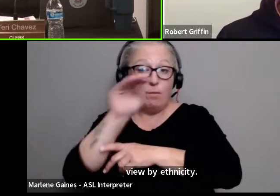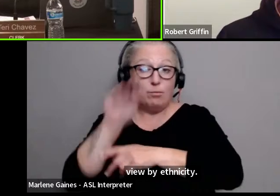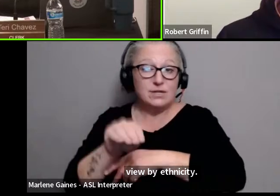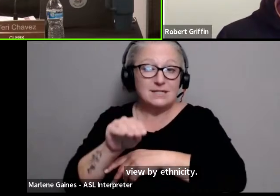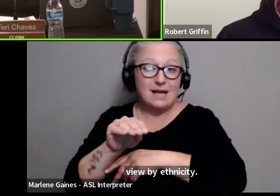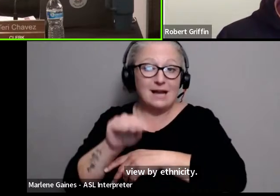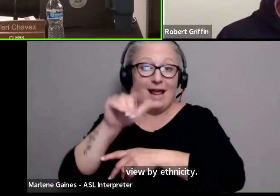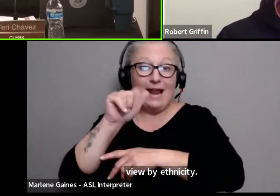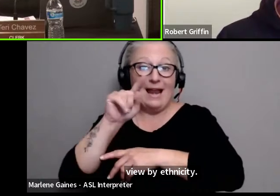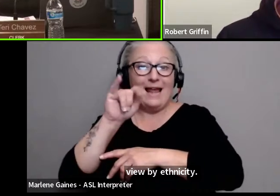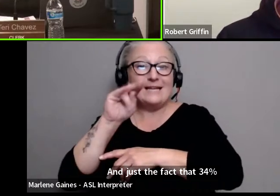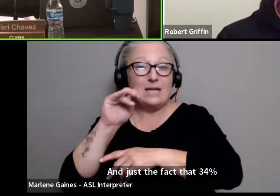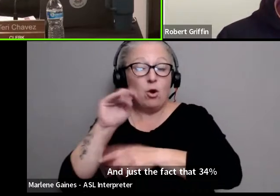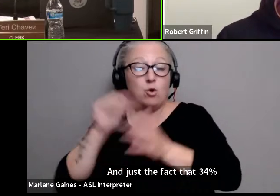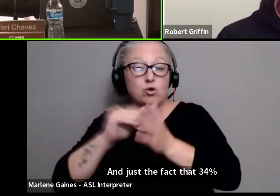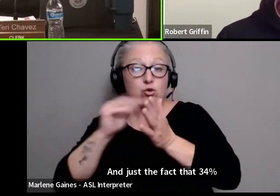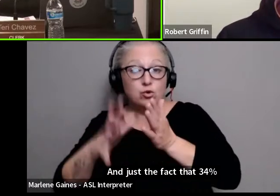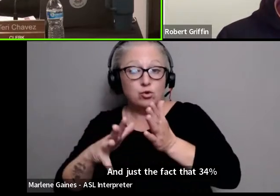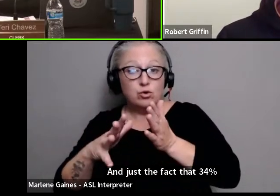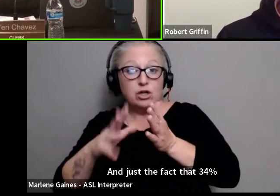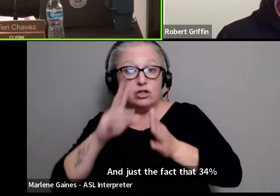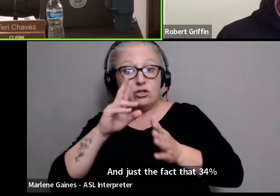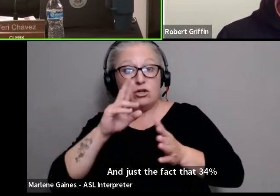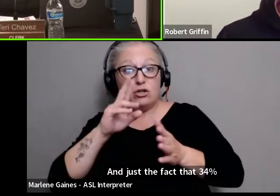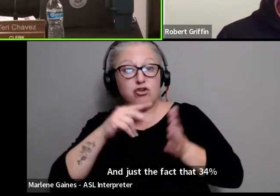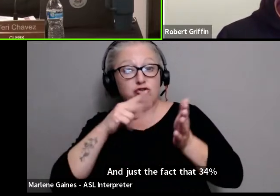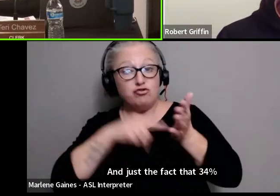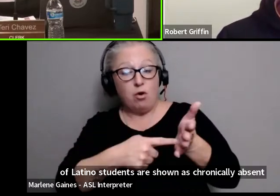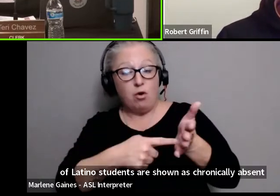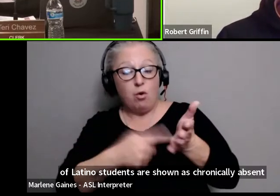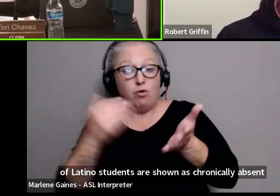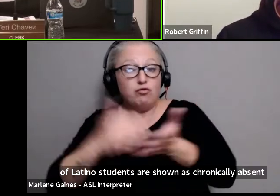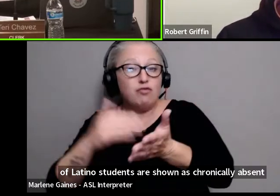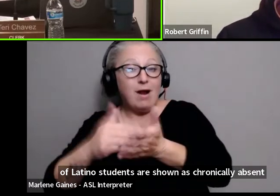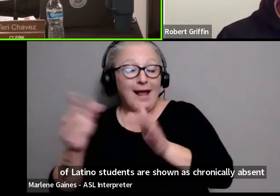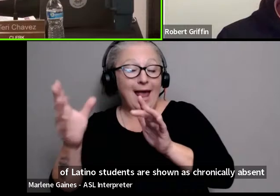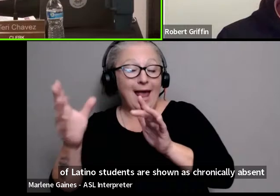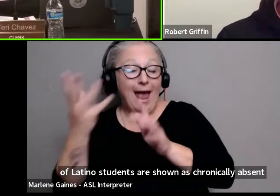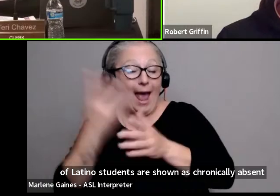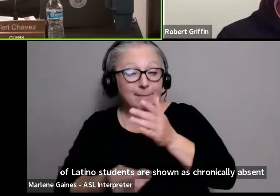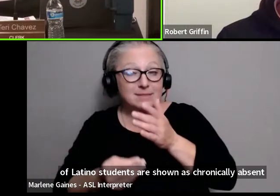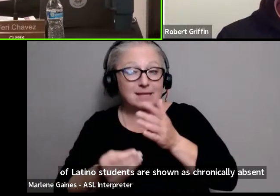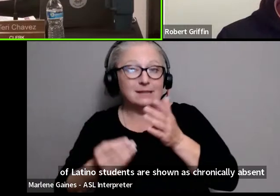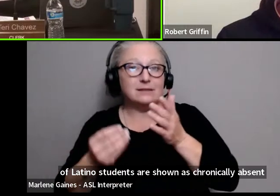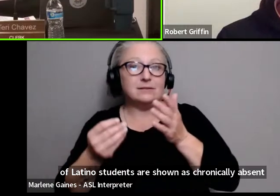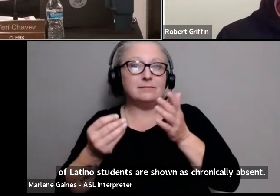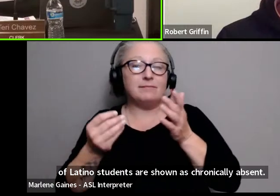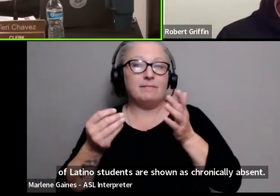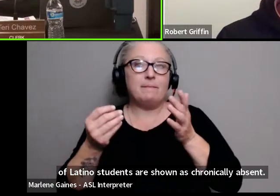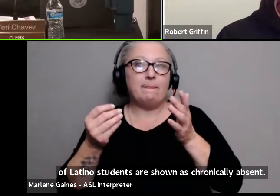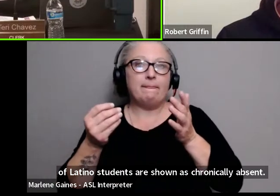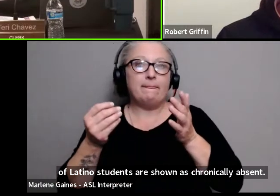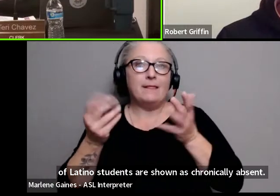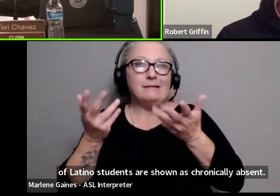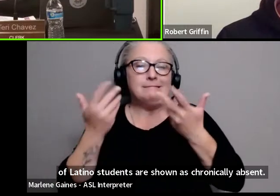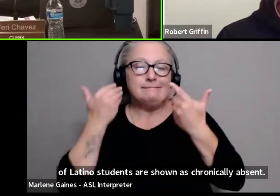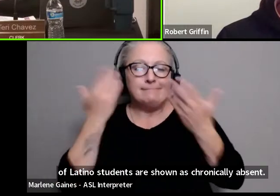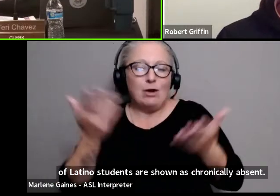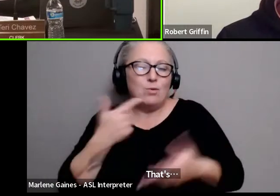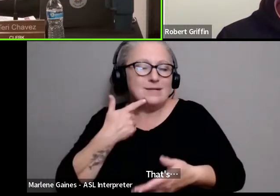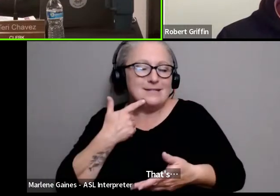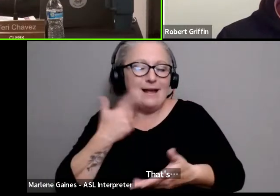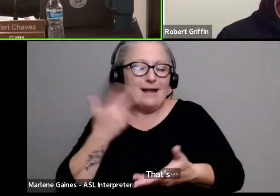of Latino students are shown as chronically absent. That's, I don't know what to say,